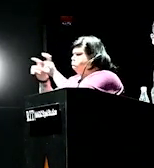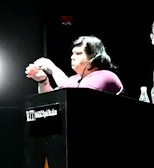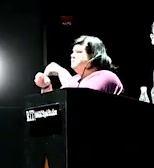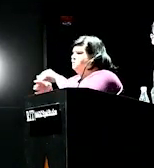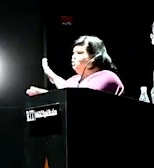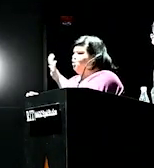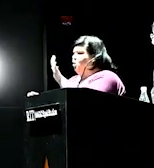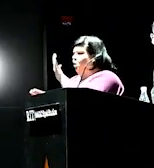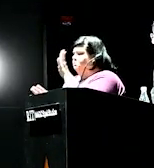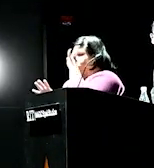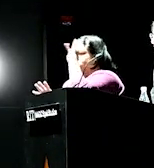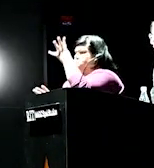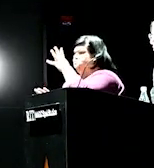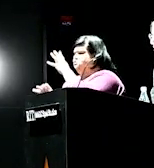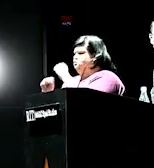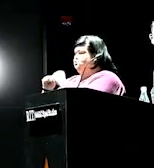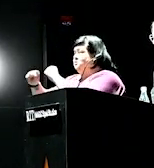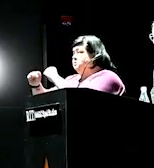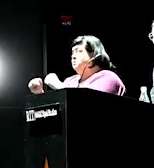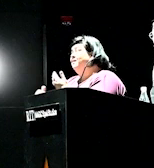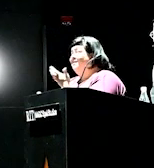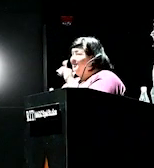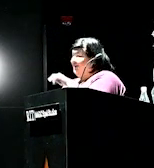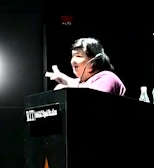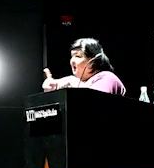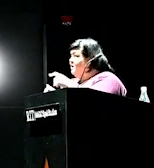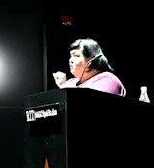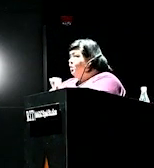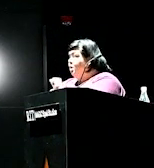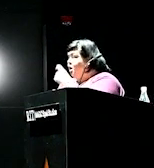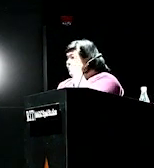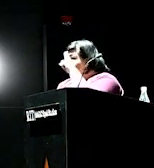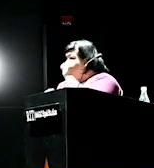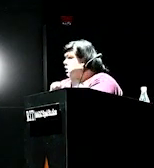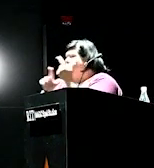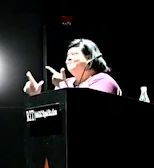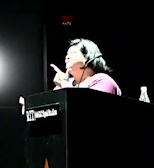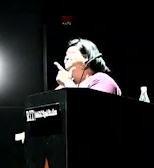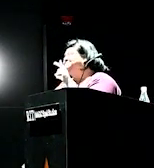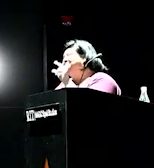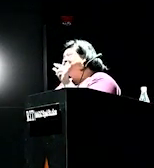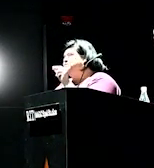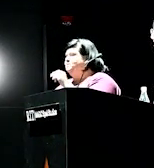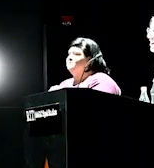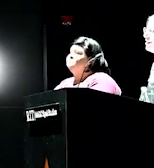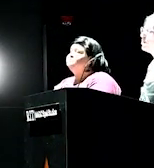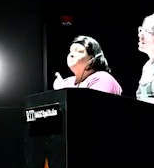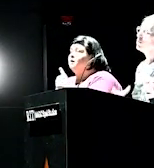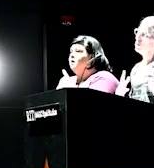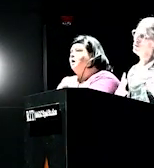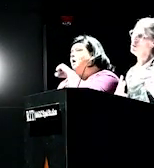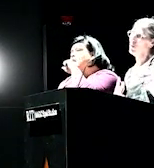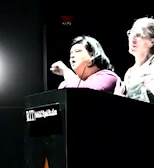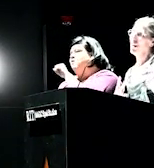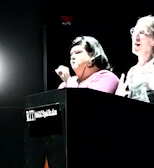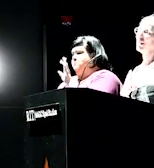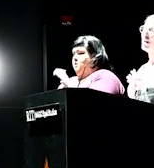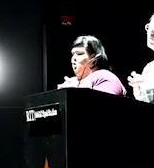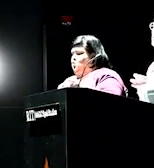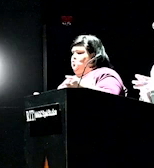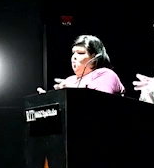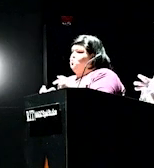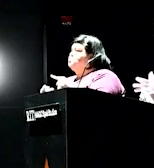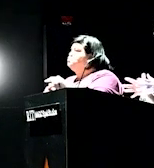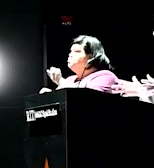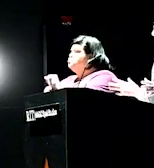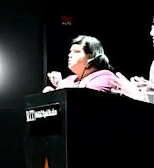And this kind of work isn't for everyone. I loved being close to the work. I